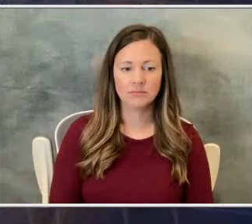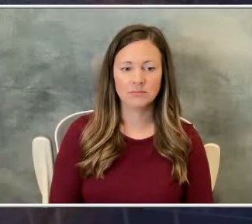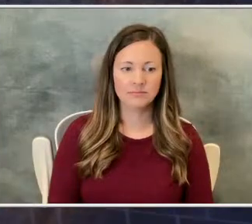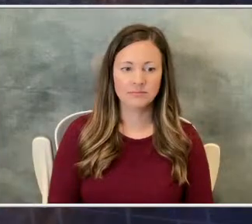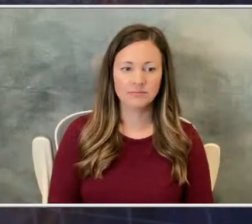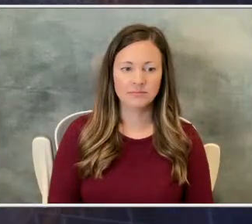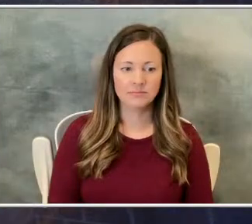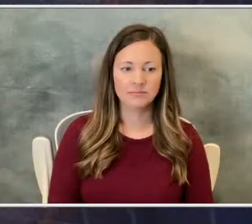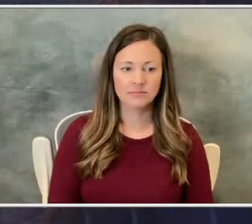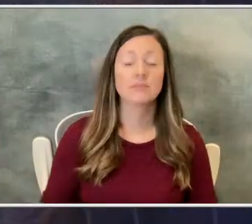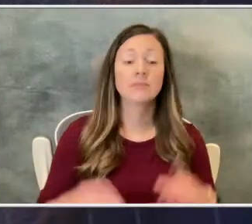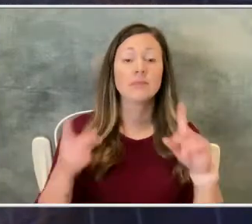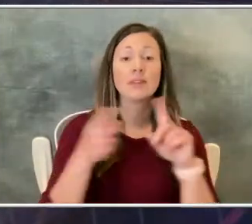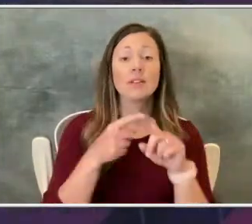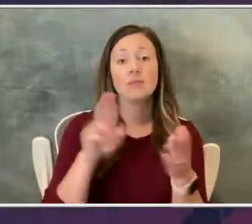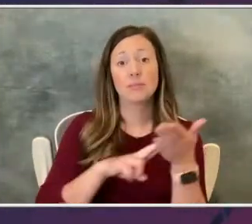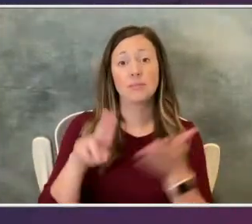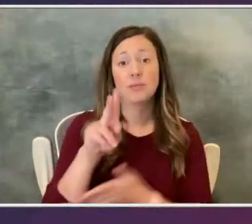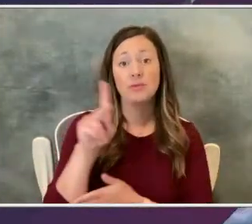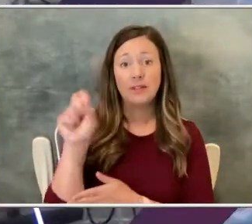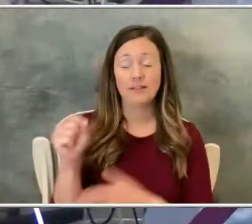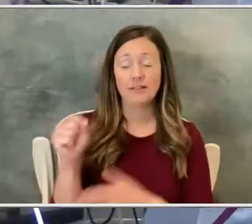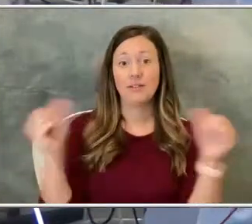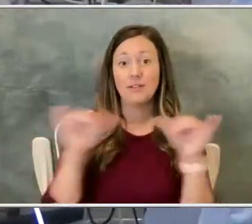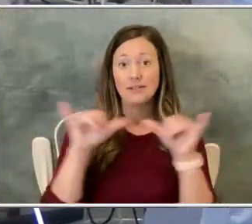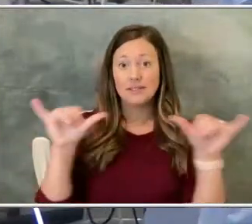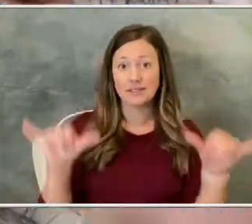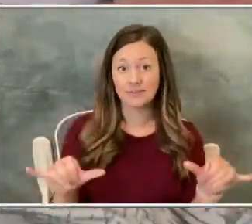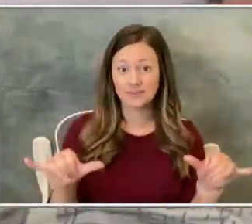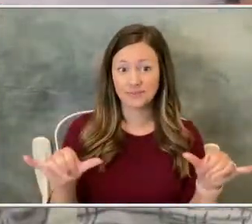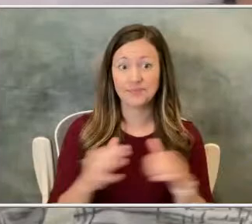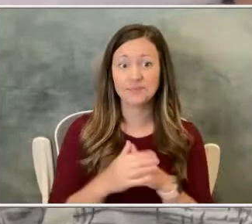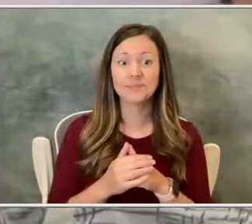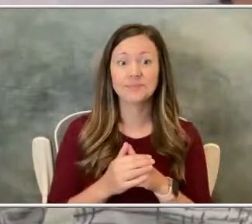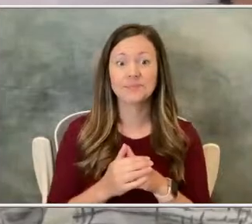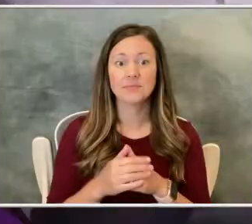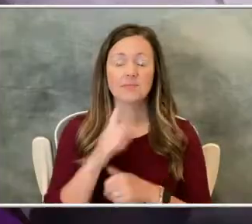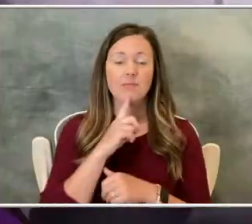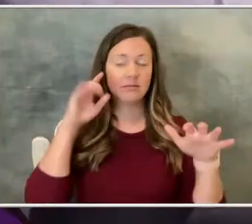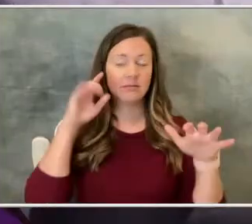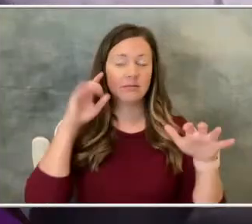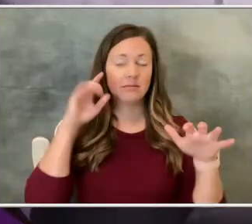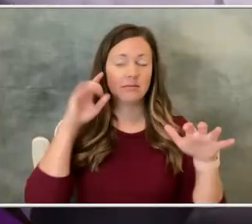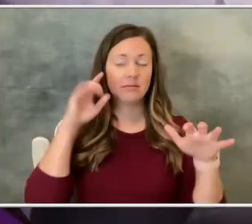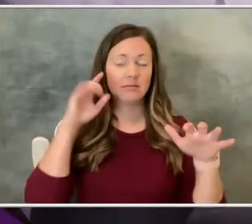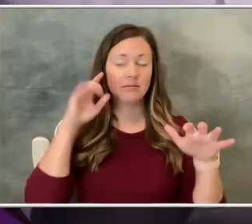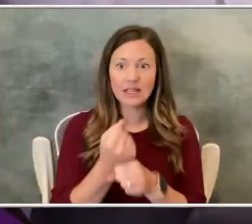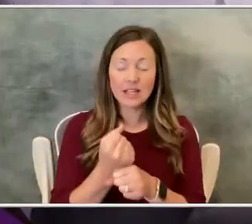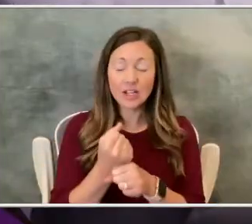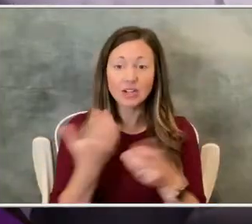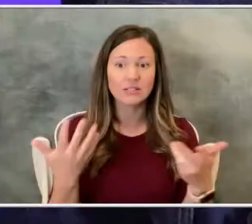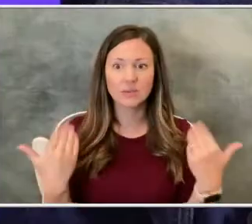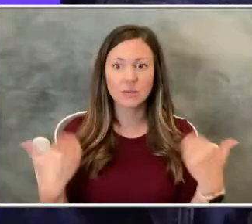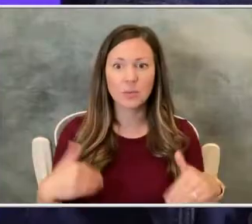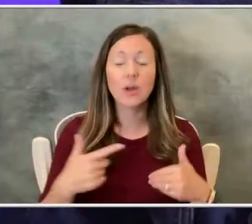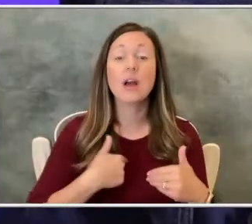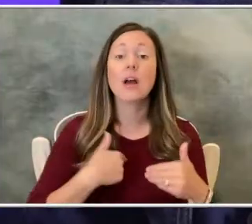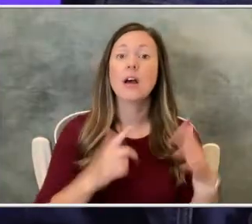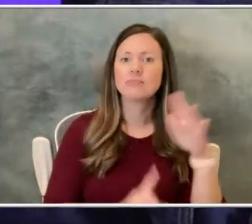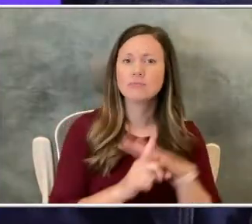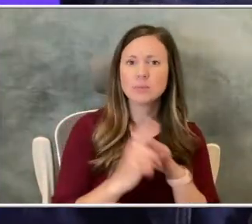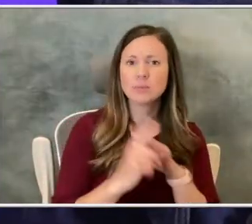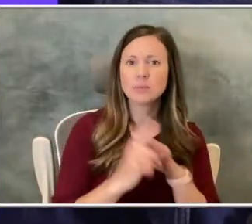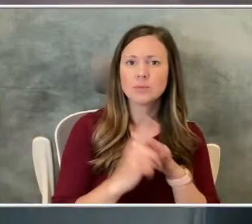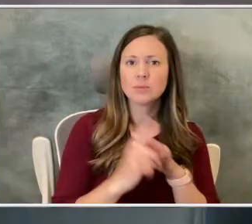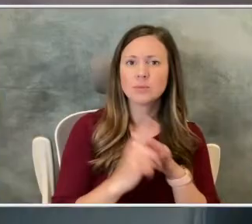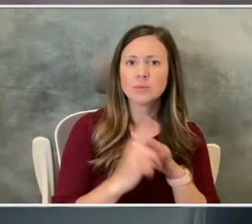from the University of Kansas Health System. I am amazed. The team here is great. I came on a Tuesday, and then by Saturday I